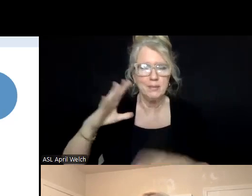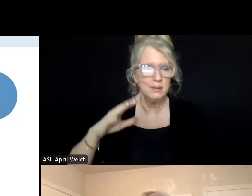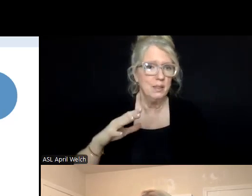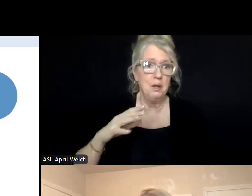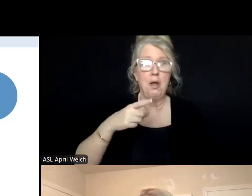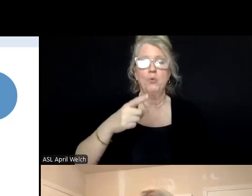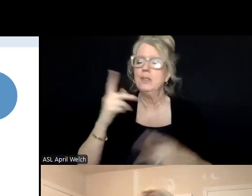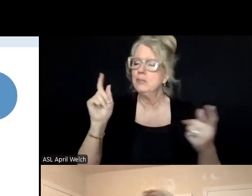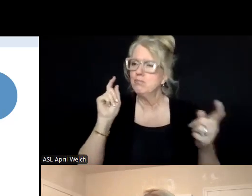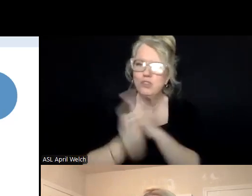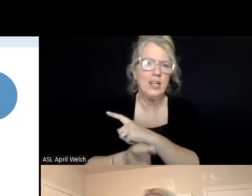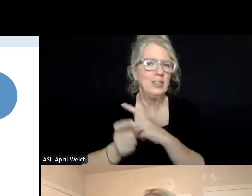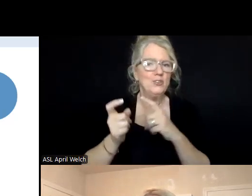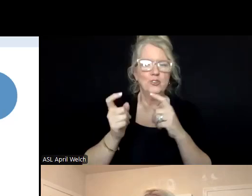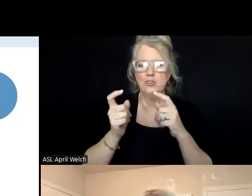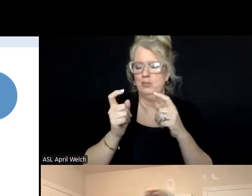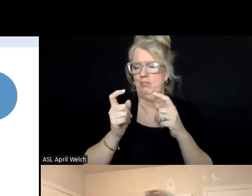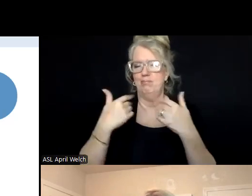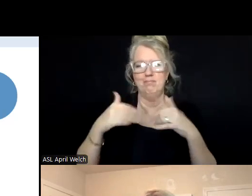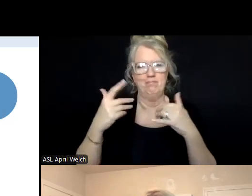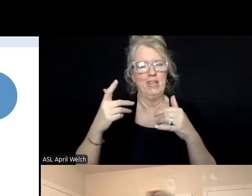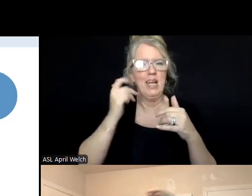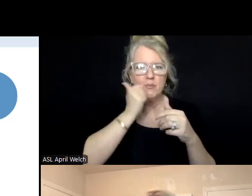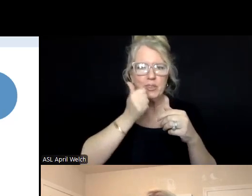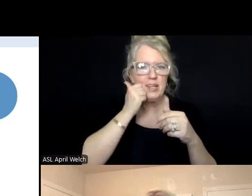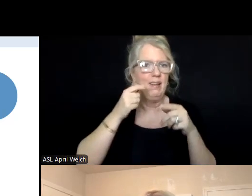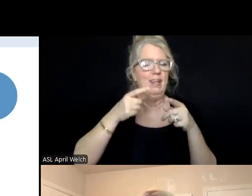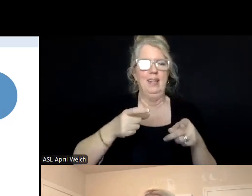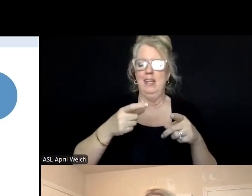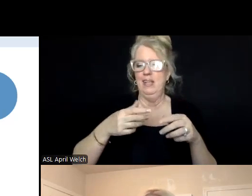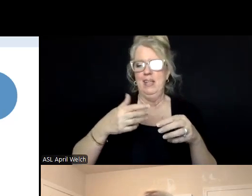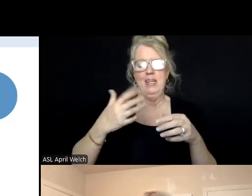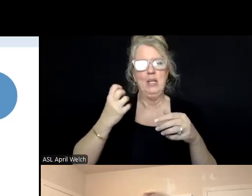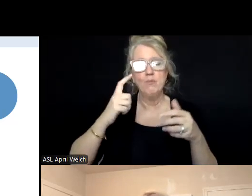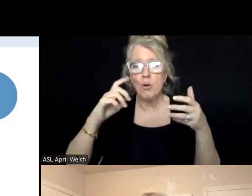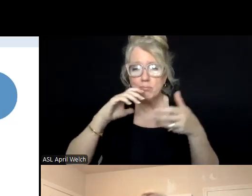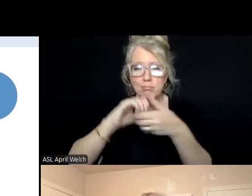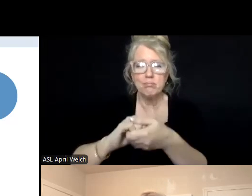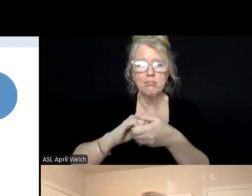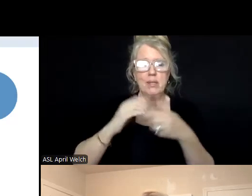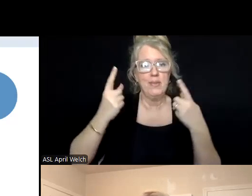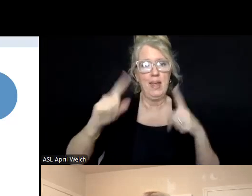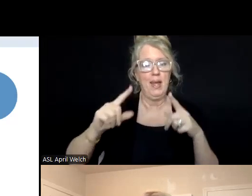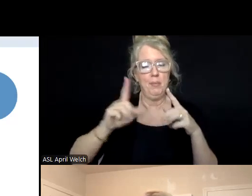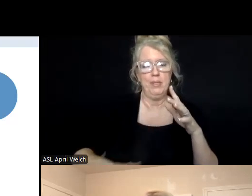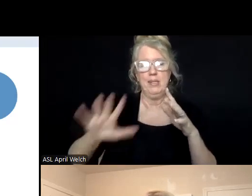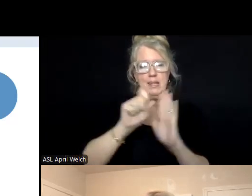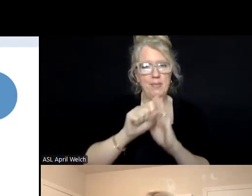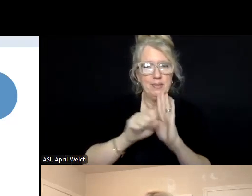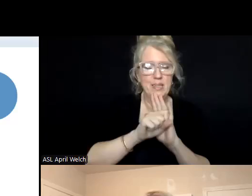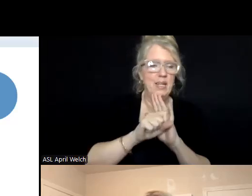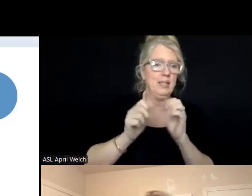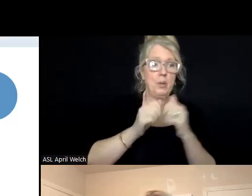a game changer, we think, for the collaboration that can happen in the states between